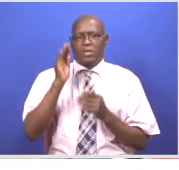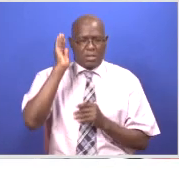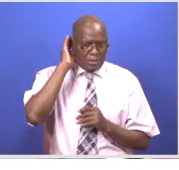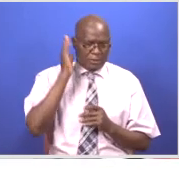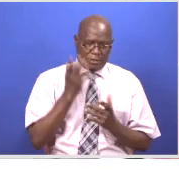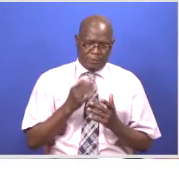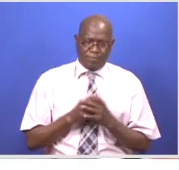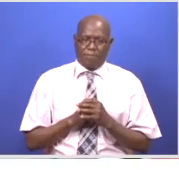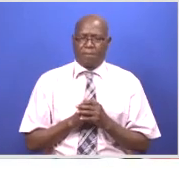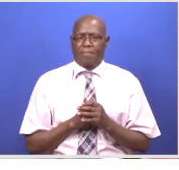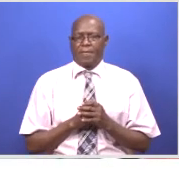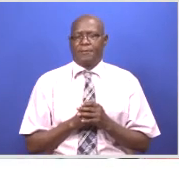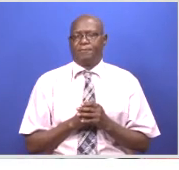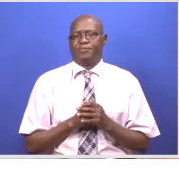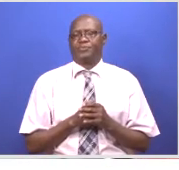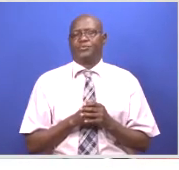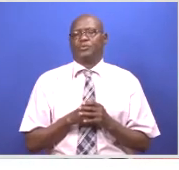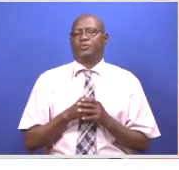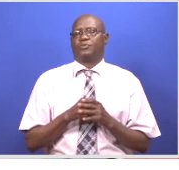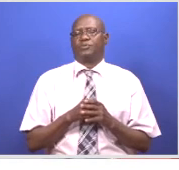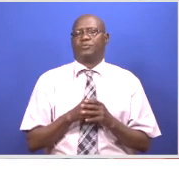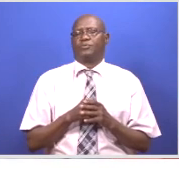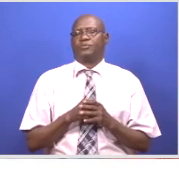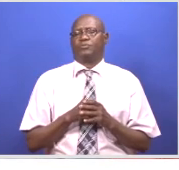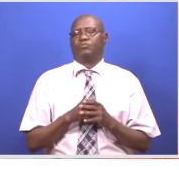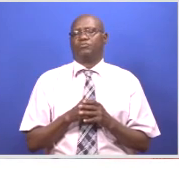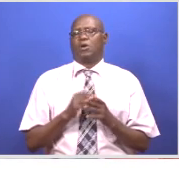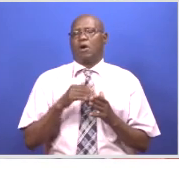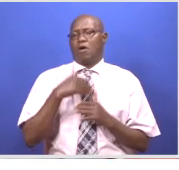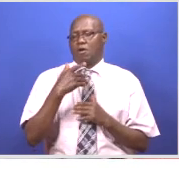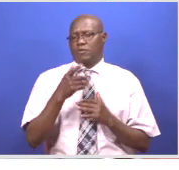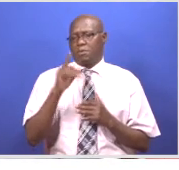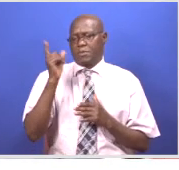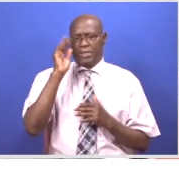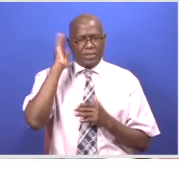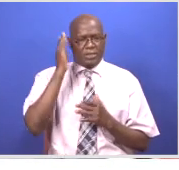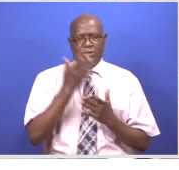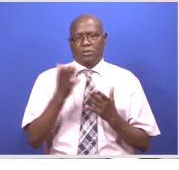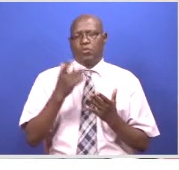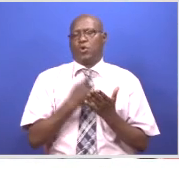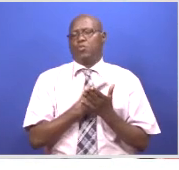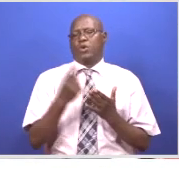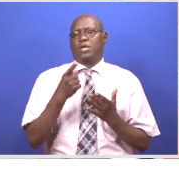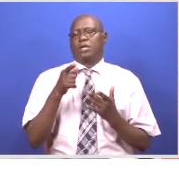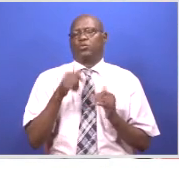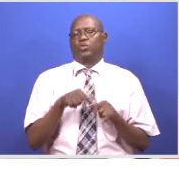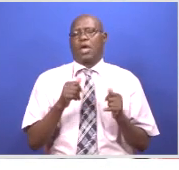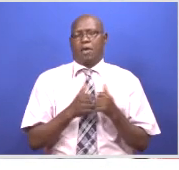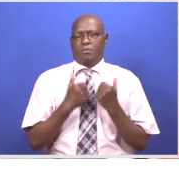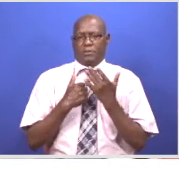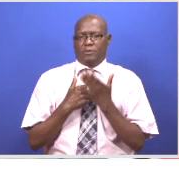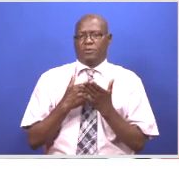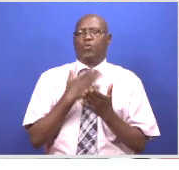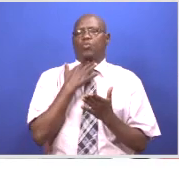Exactly a week, less than a week after the president listened to them, this is today happening. We want to say that the